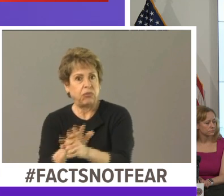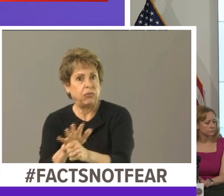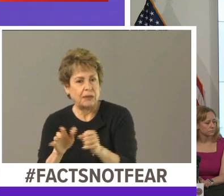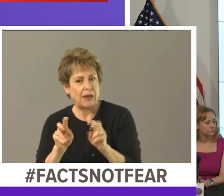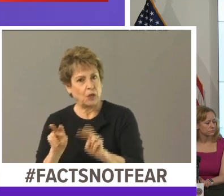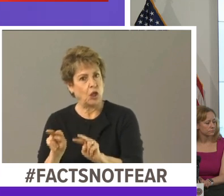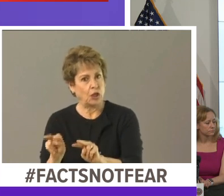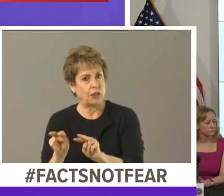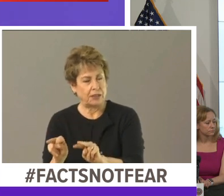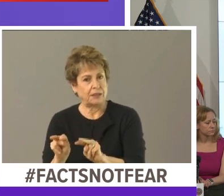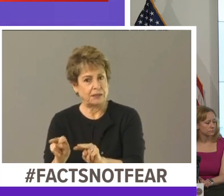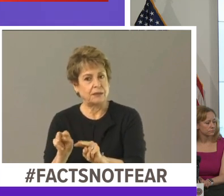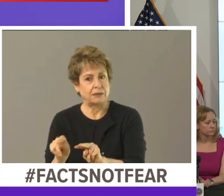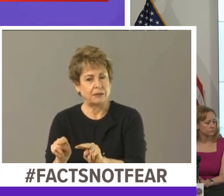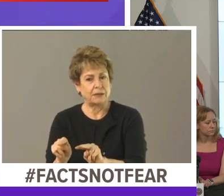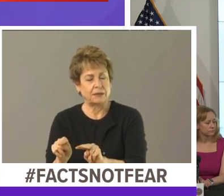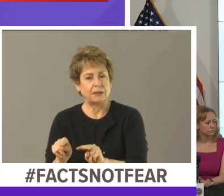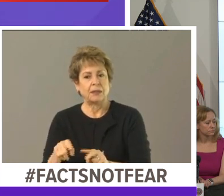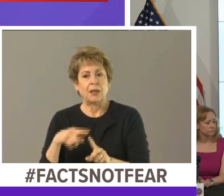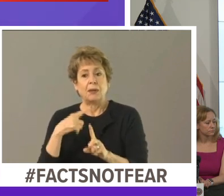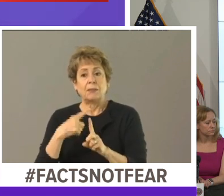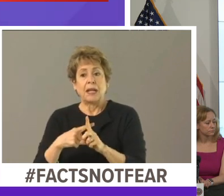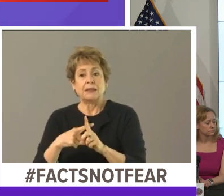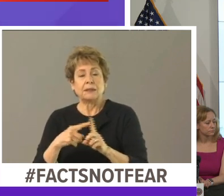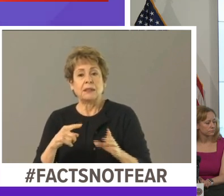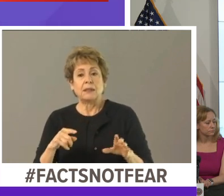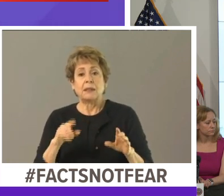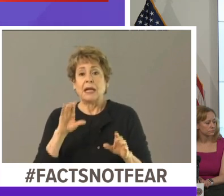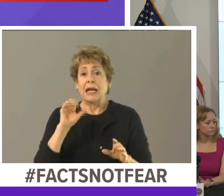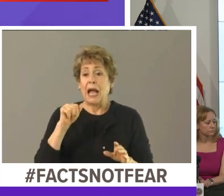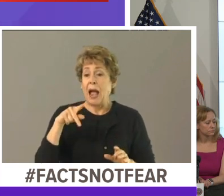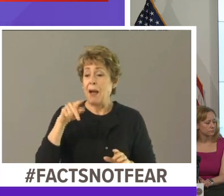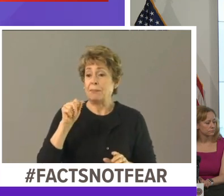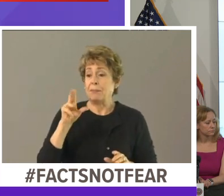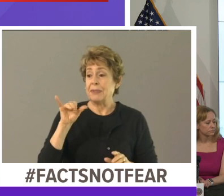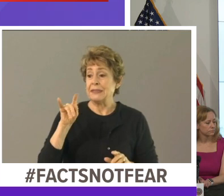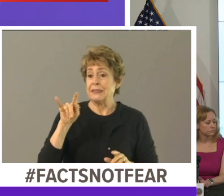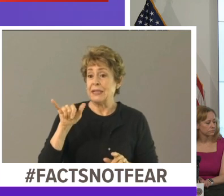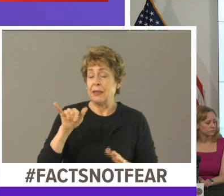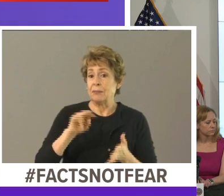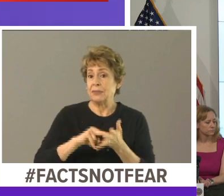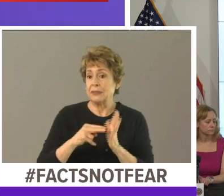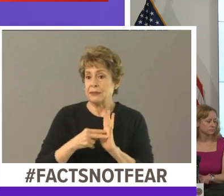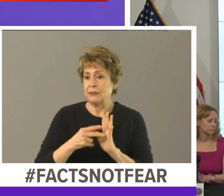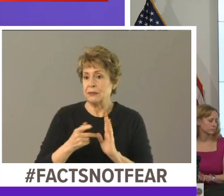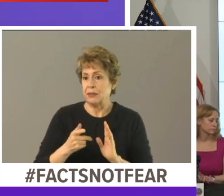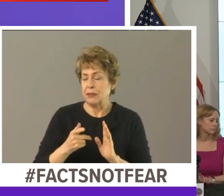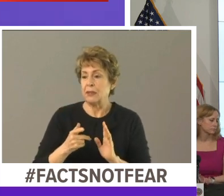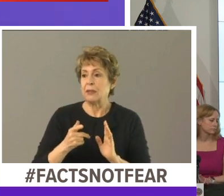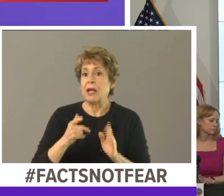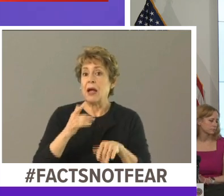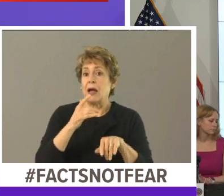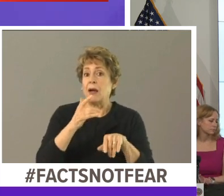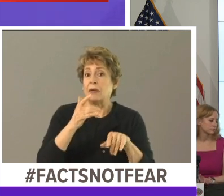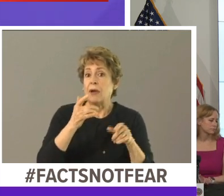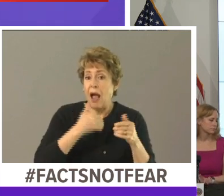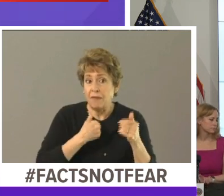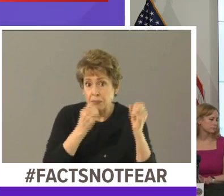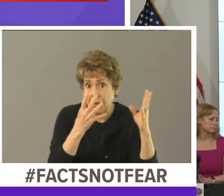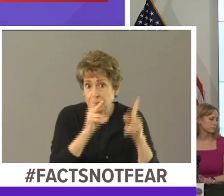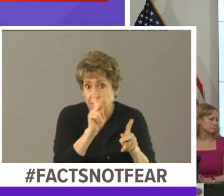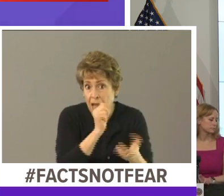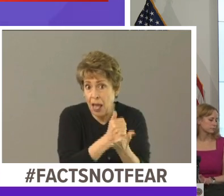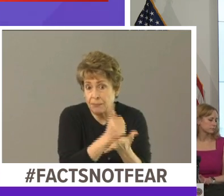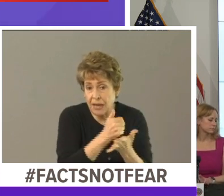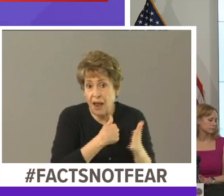the ground, doctors, nurses, staff, healthcare professionals, emergency responders, and people that